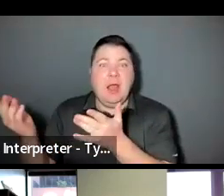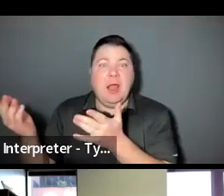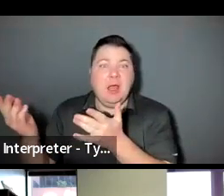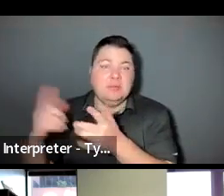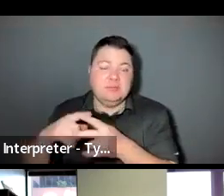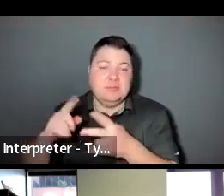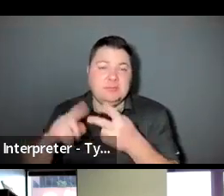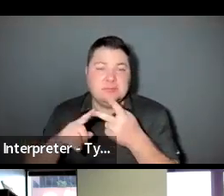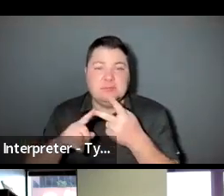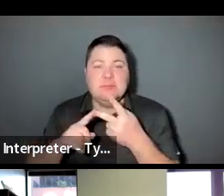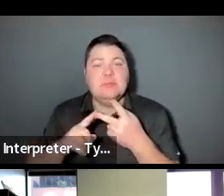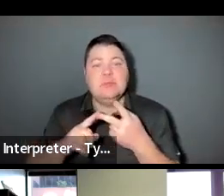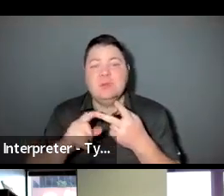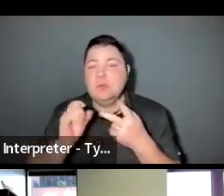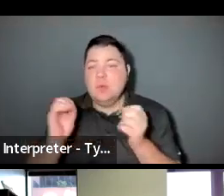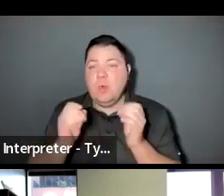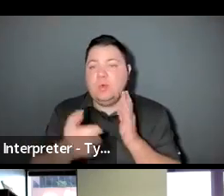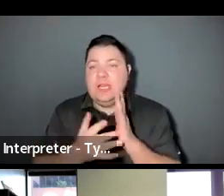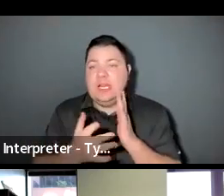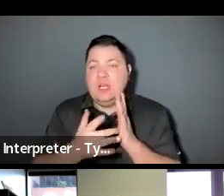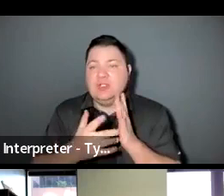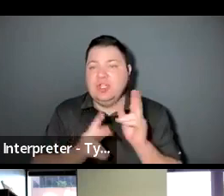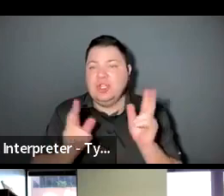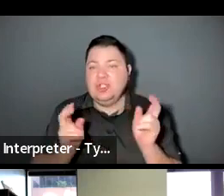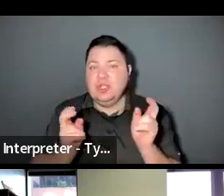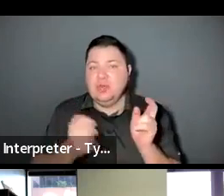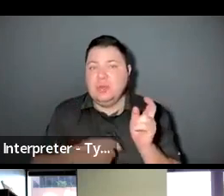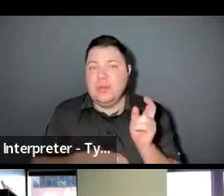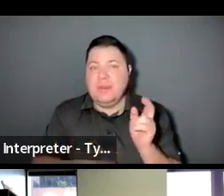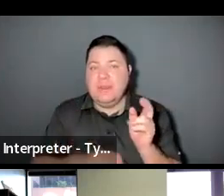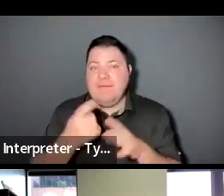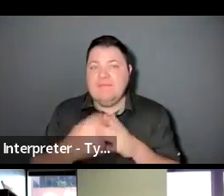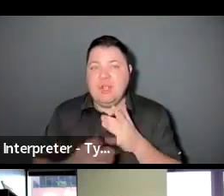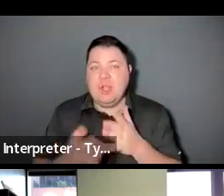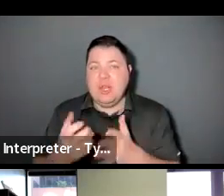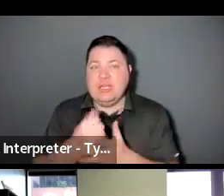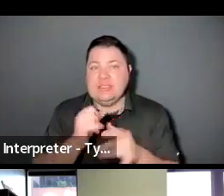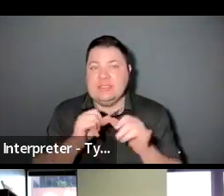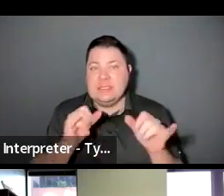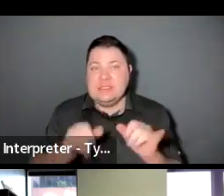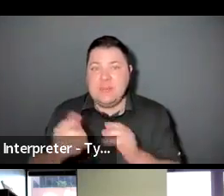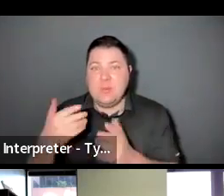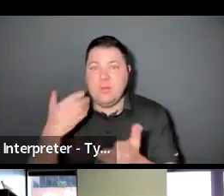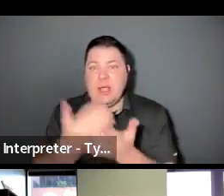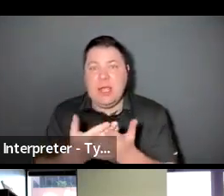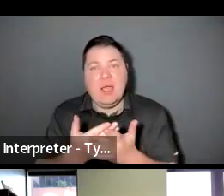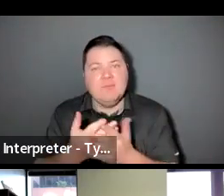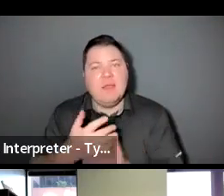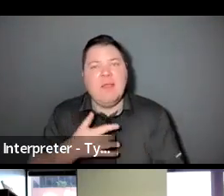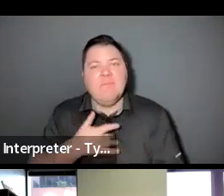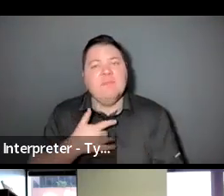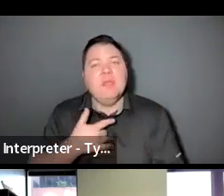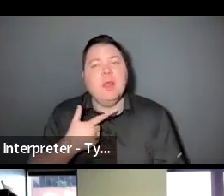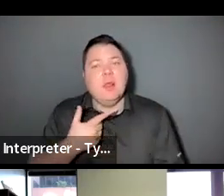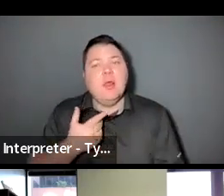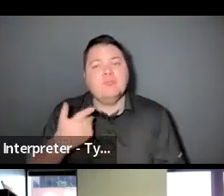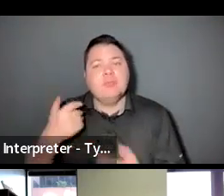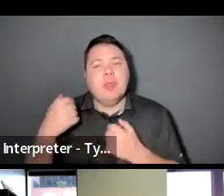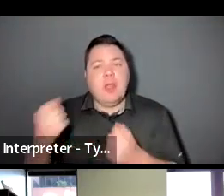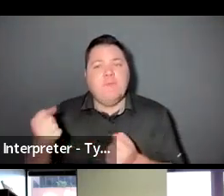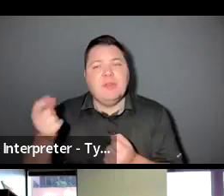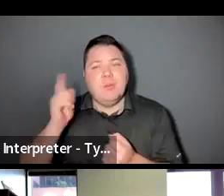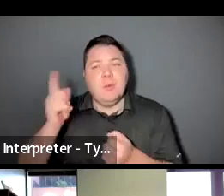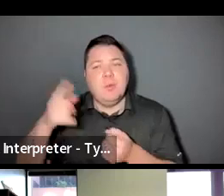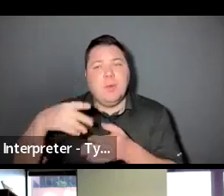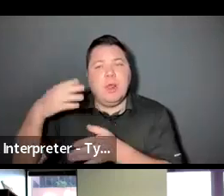significant technological concerns once the fare collection system gets here, I feel rather confident that we will hit our end benchmark